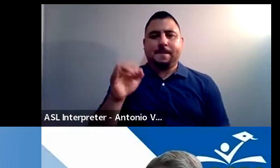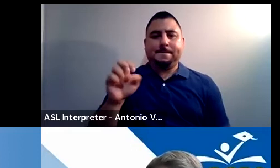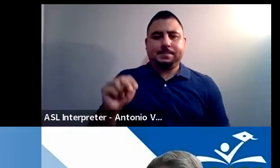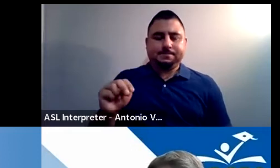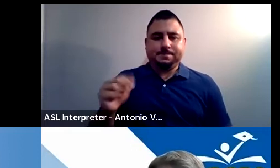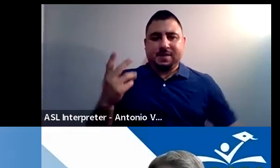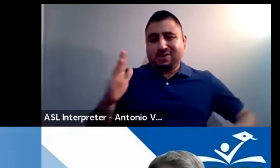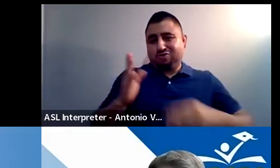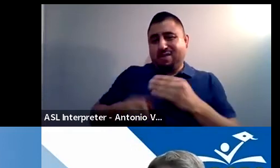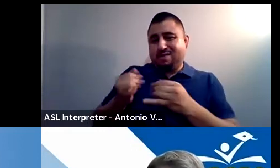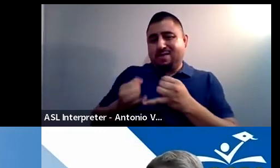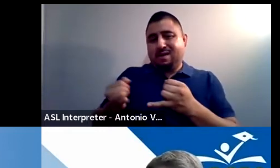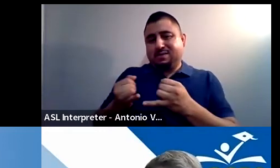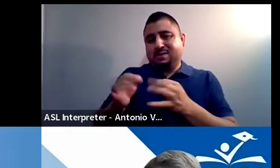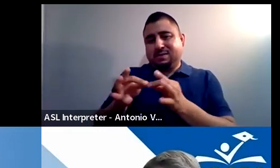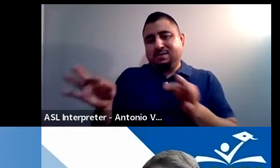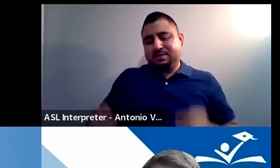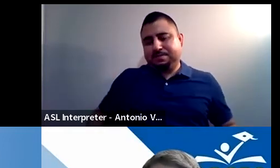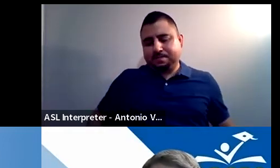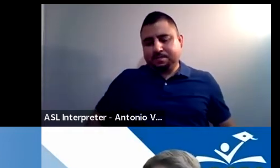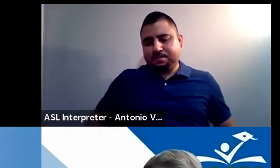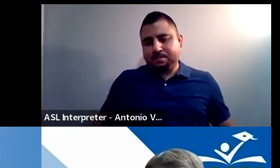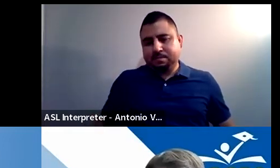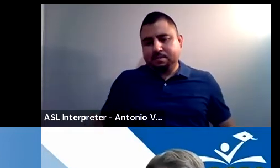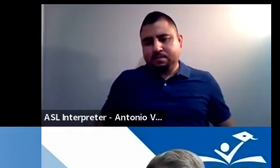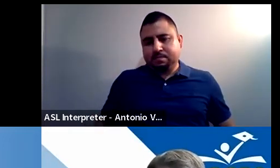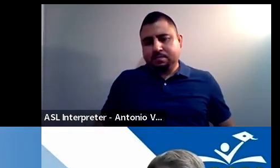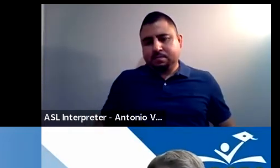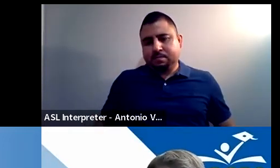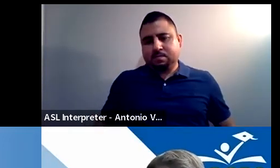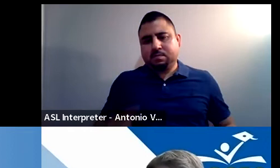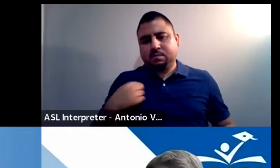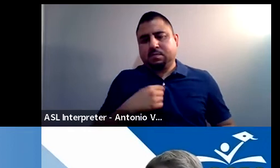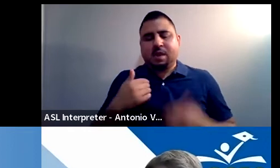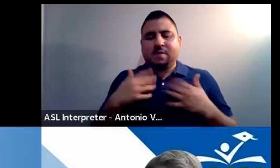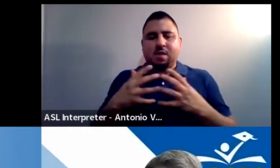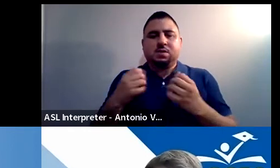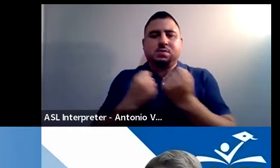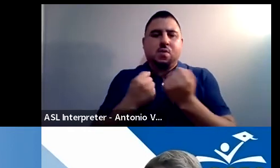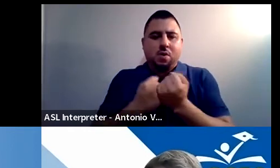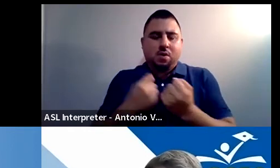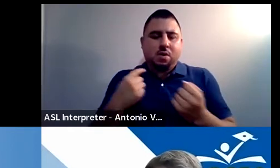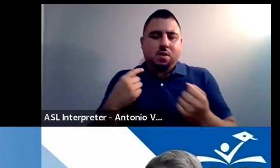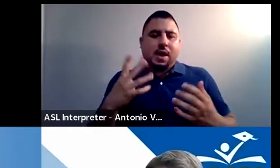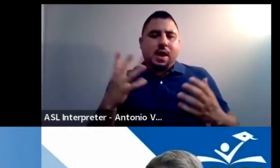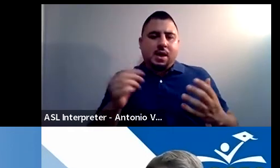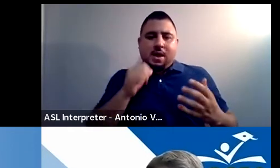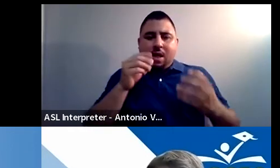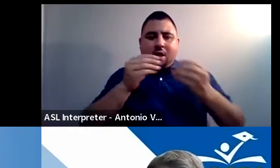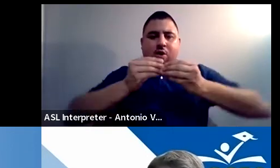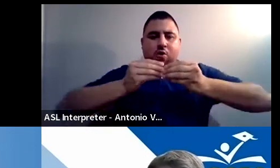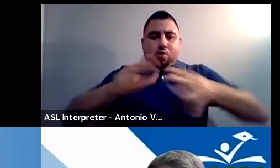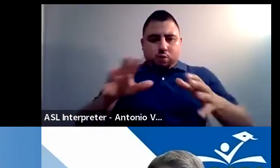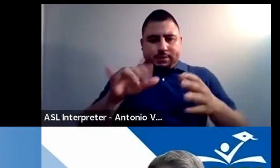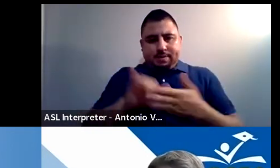You can finish up your last sentence. Just looking at all the support that we already have and not losing that